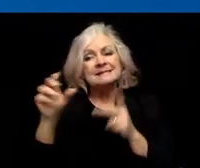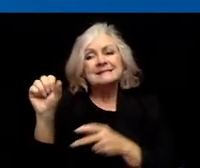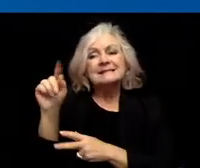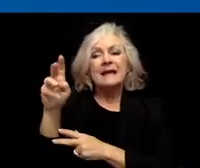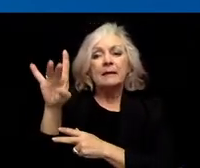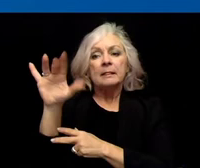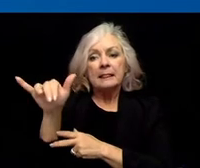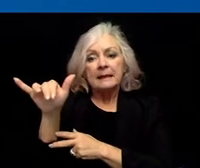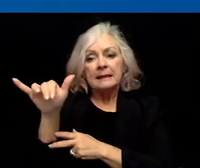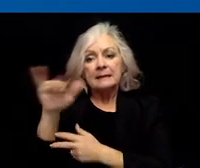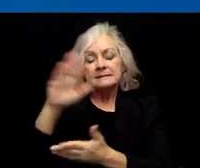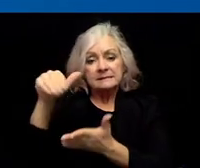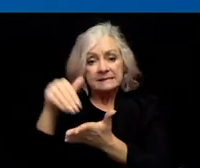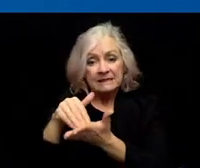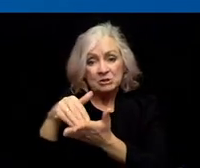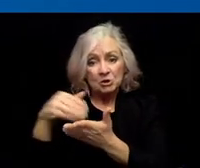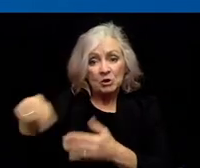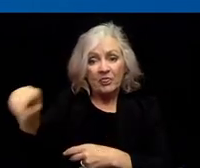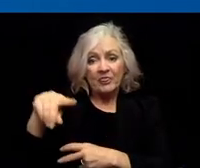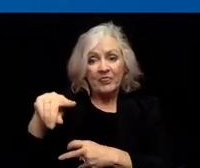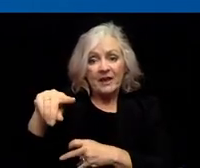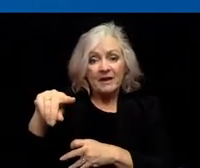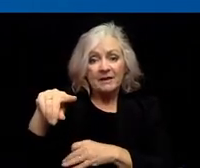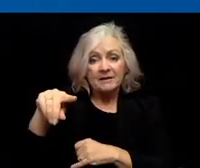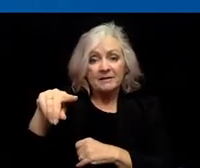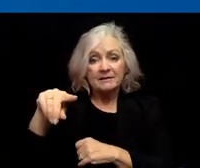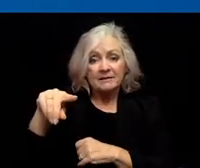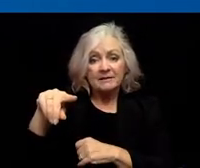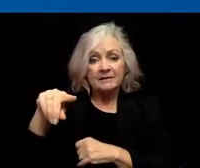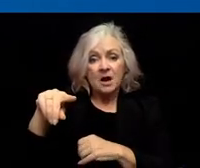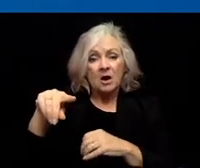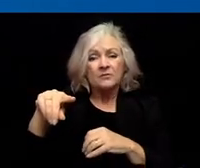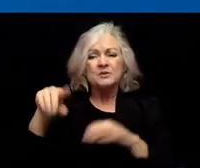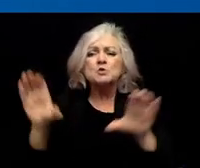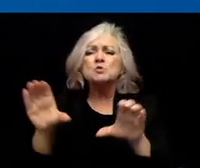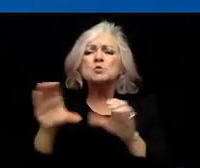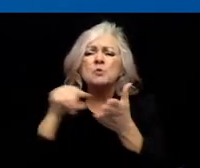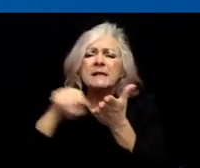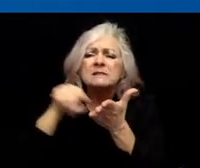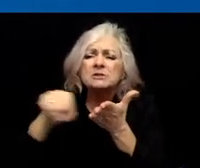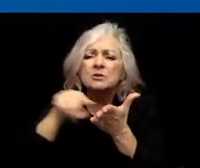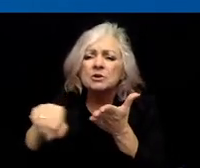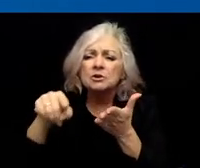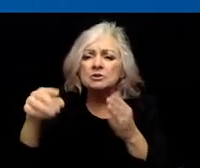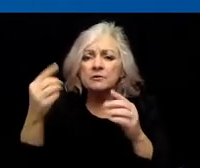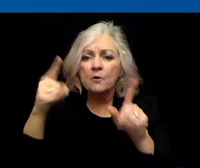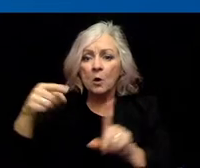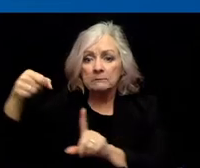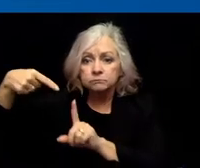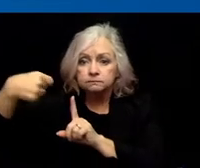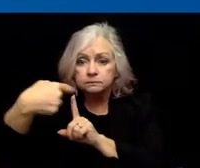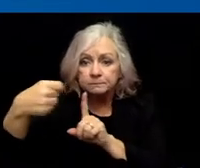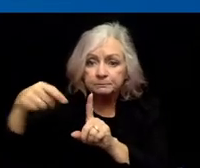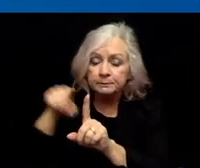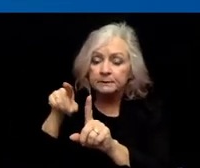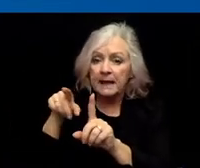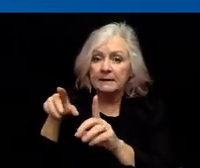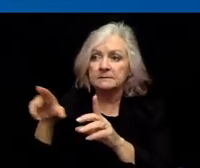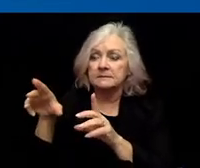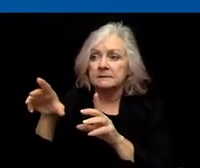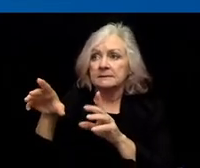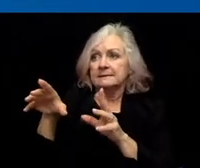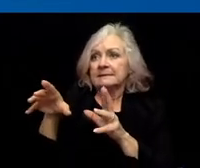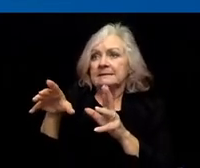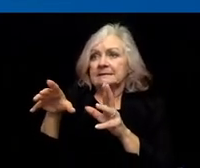Broad Institute, most of them are involved in excitatory inhibitory neurons and neuronal communication, which makes a lot of